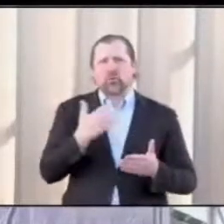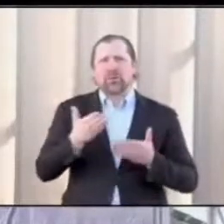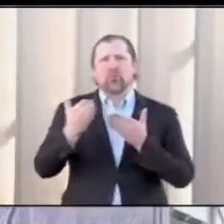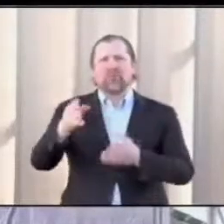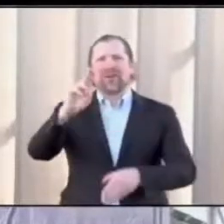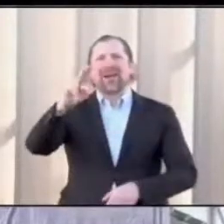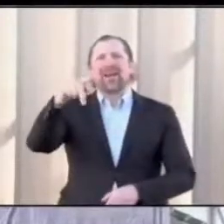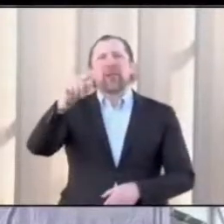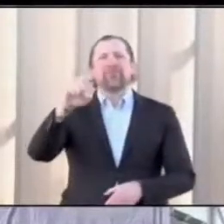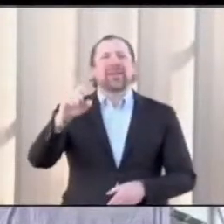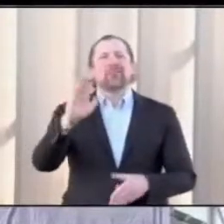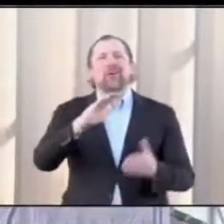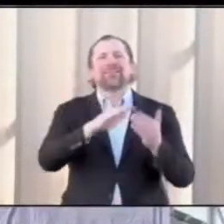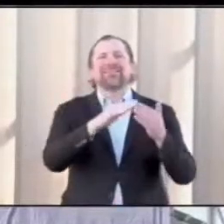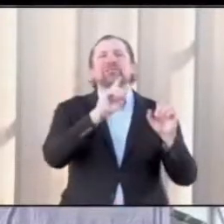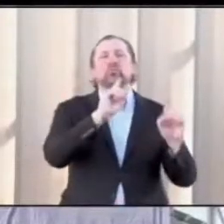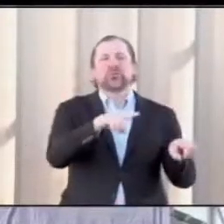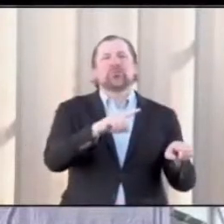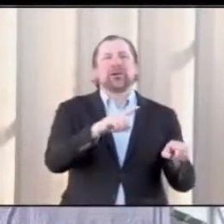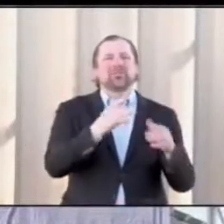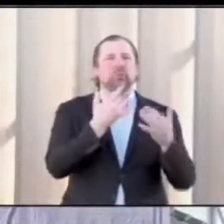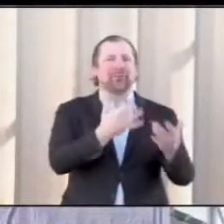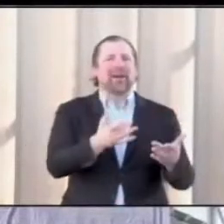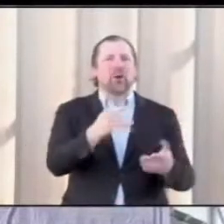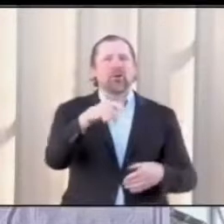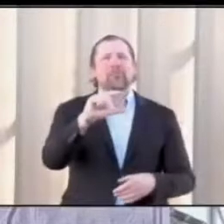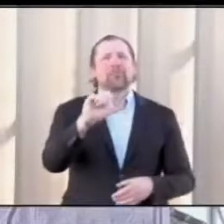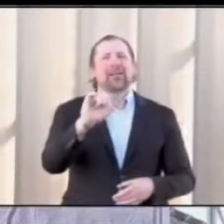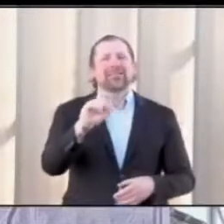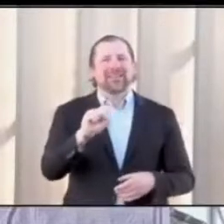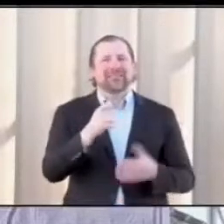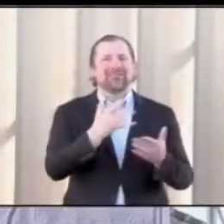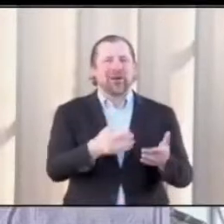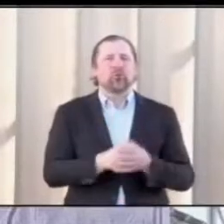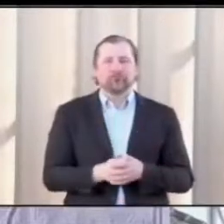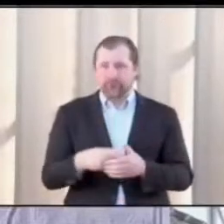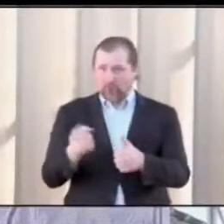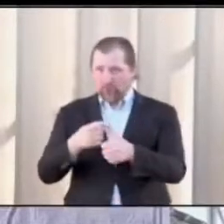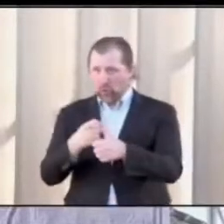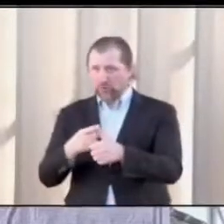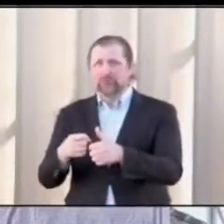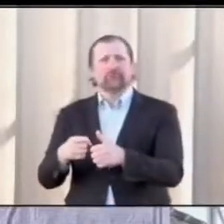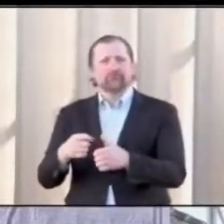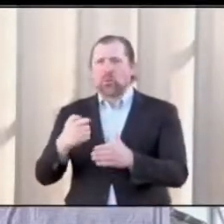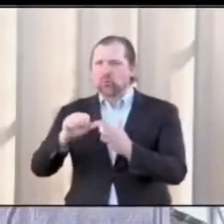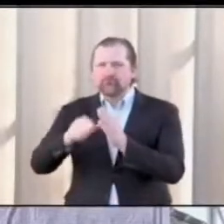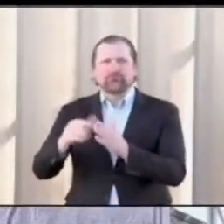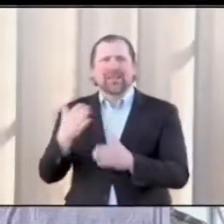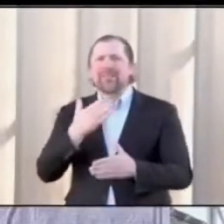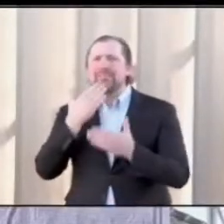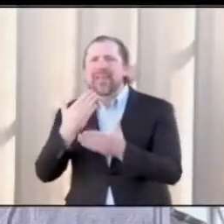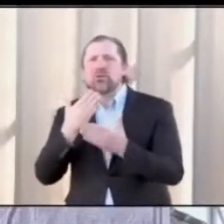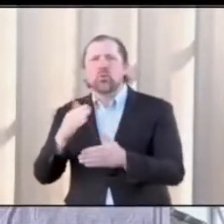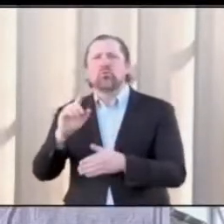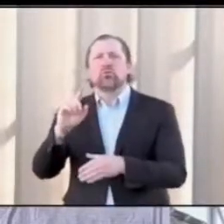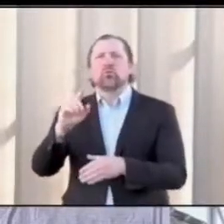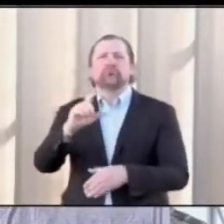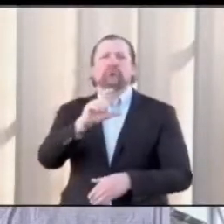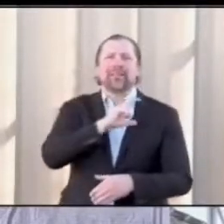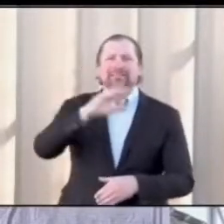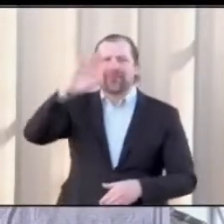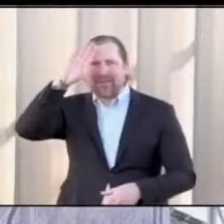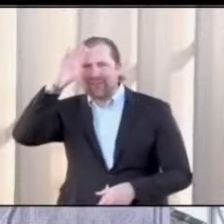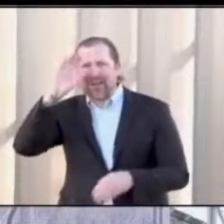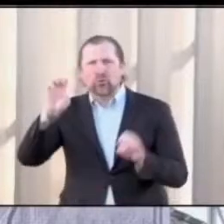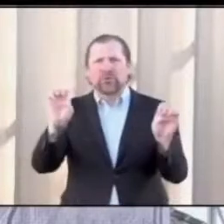update on the city's response to the Palisades Fire. First and foremost, I want to extend our heartfelt gratitude to the first responders,